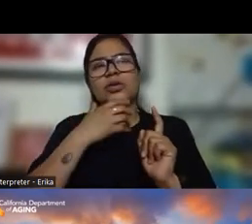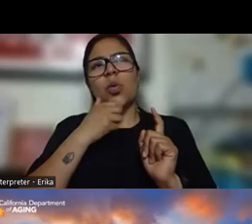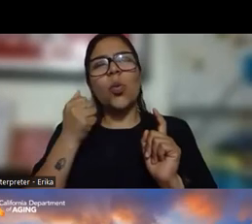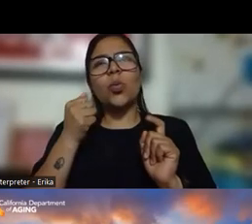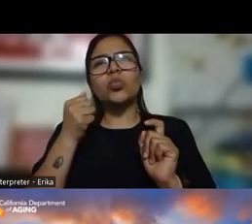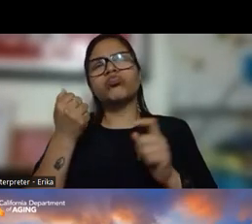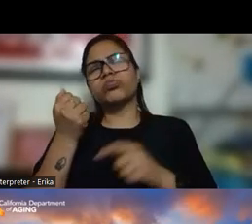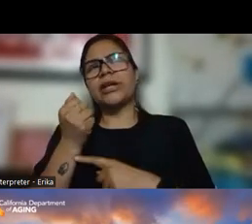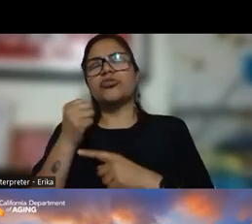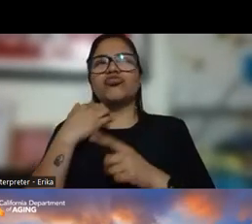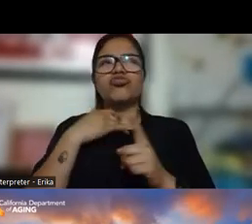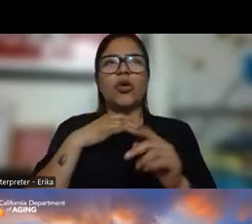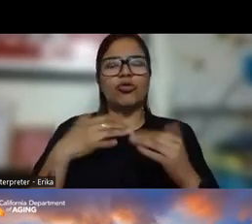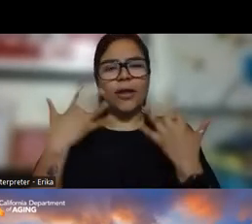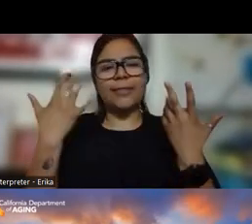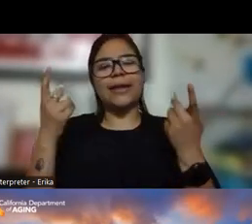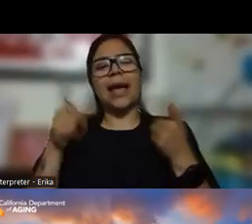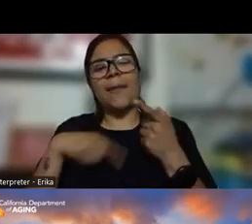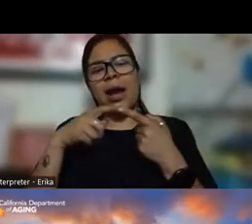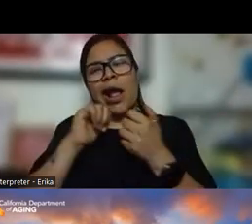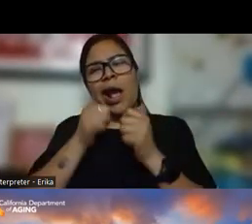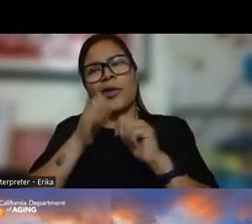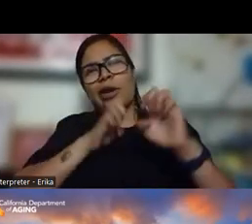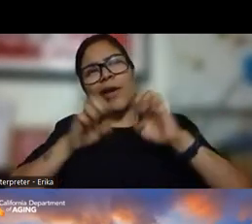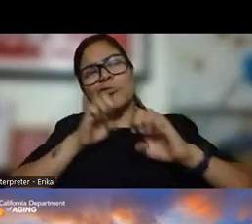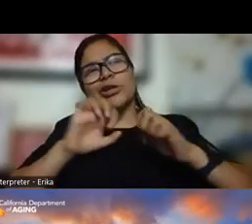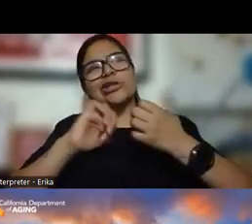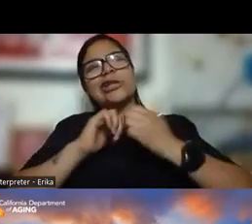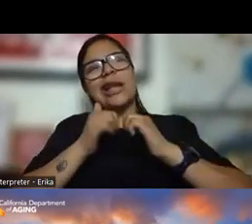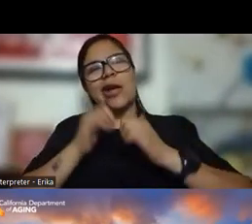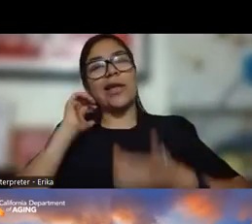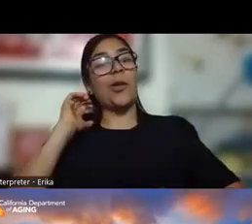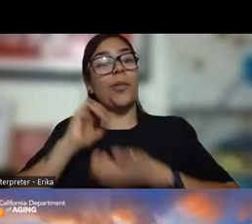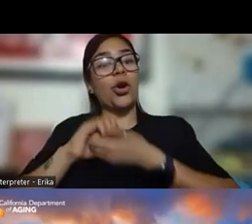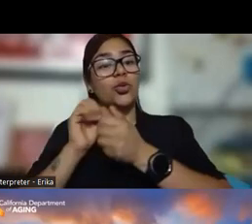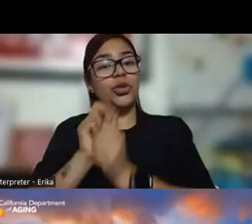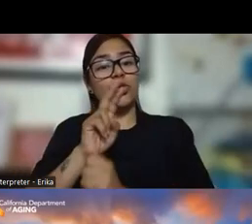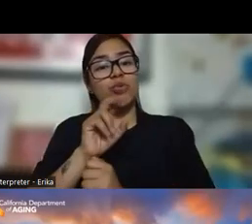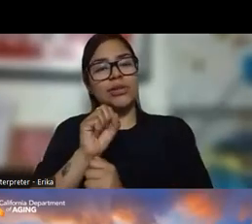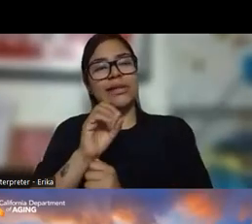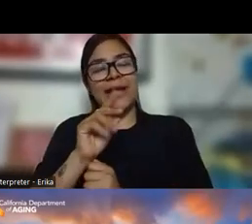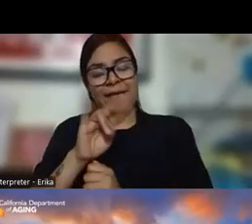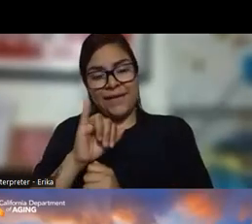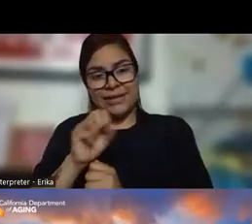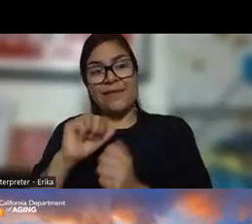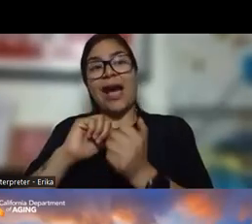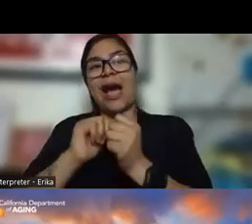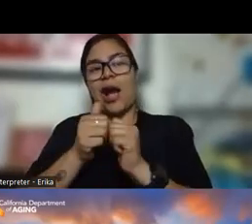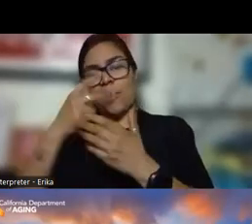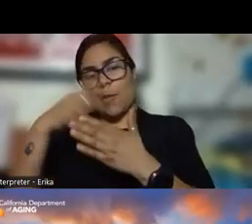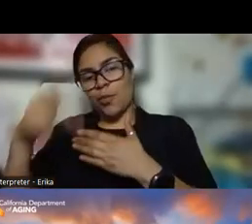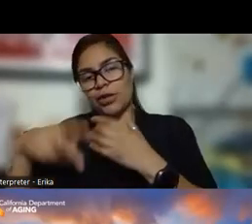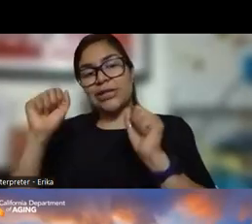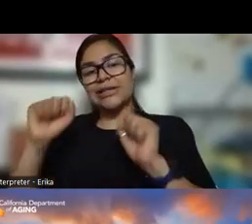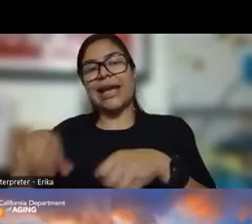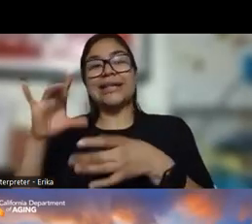equity-related program evaluation. And they are actually partnering with UC Davis through the project to provide their subject